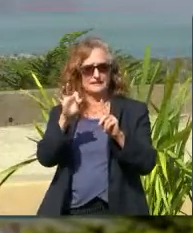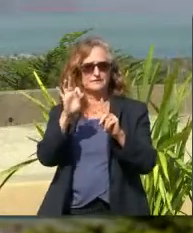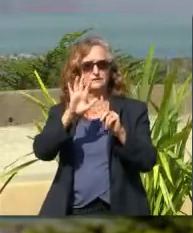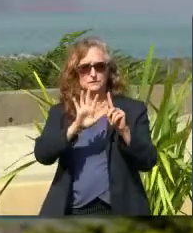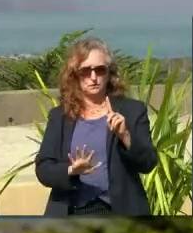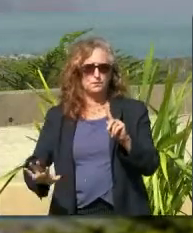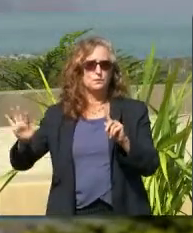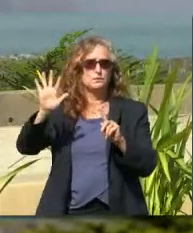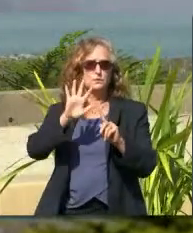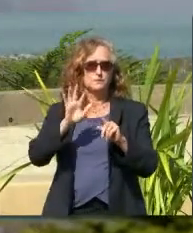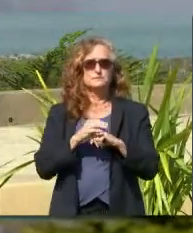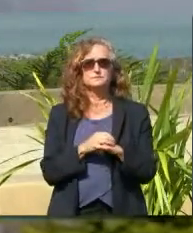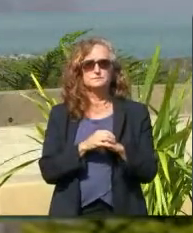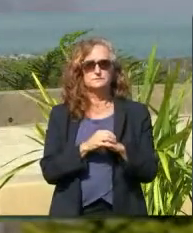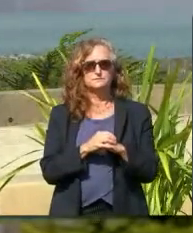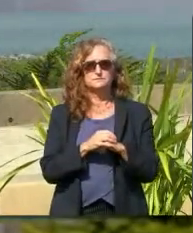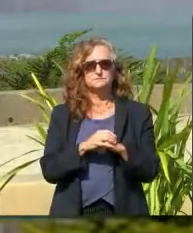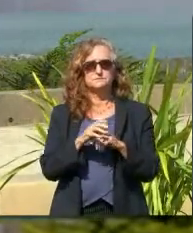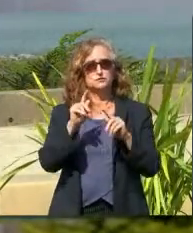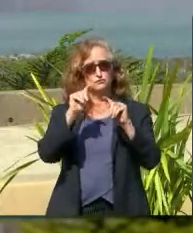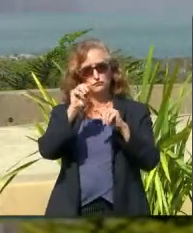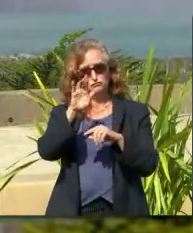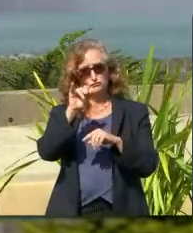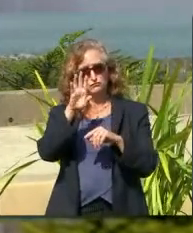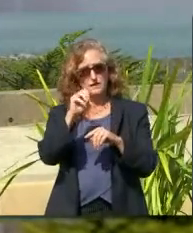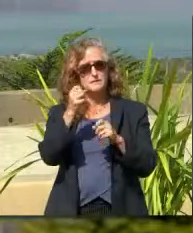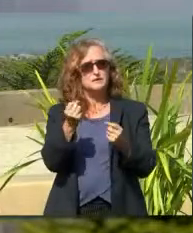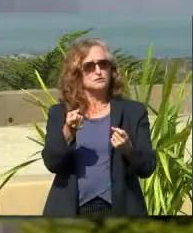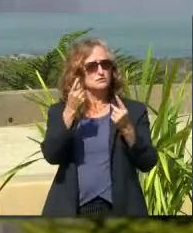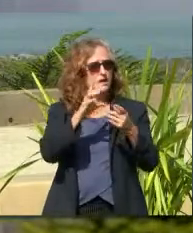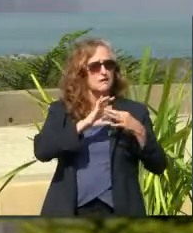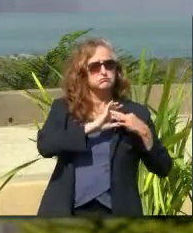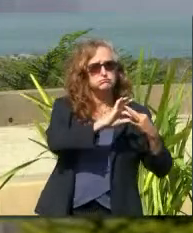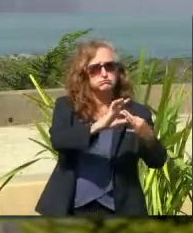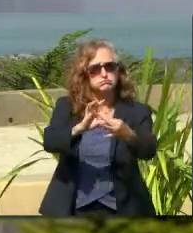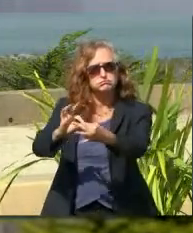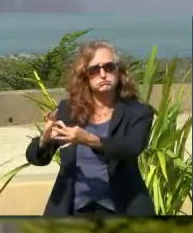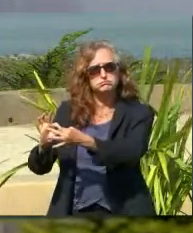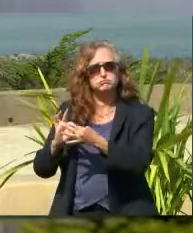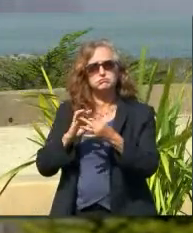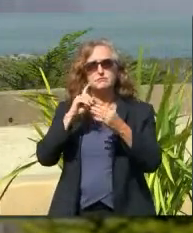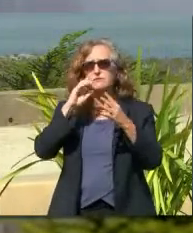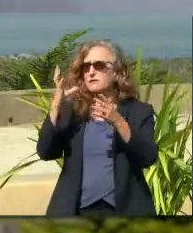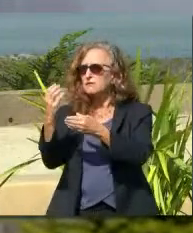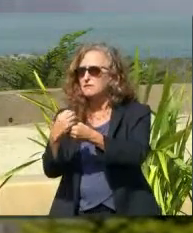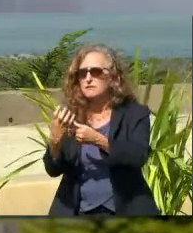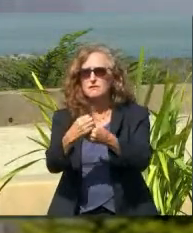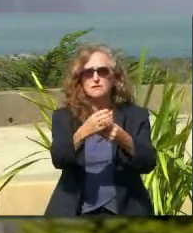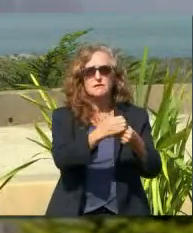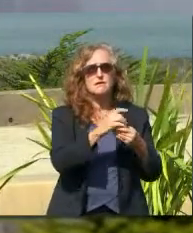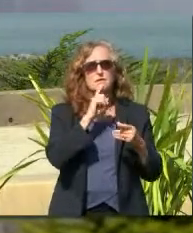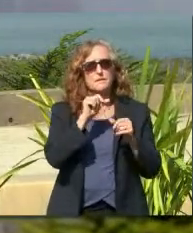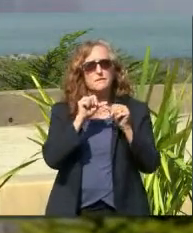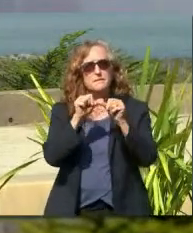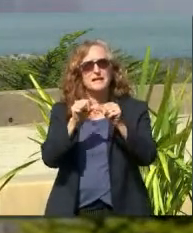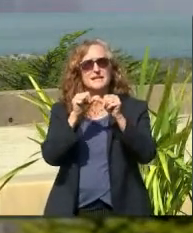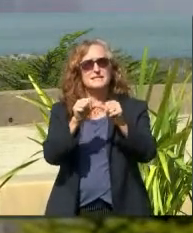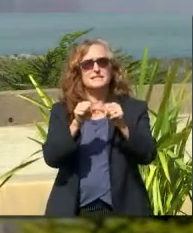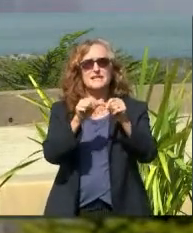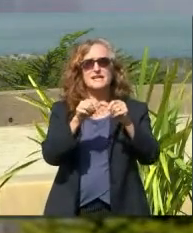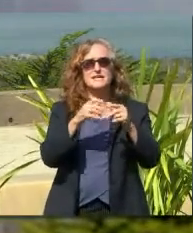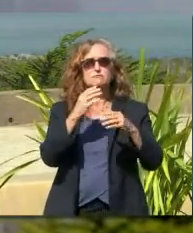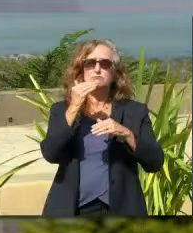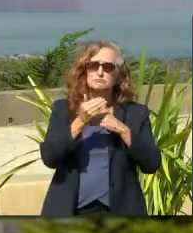Peninsula. The Yelamu understood the interconnectedness of all things and maintained harmony with nature